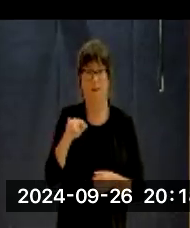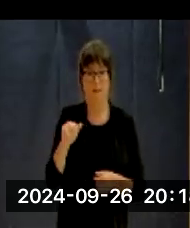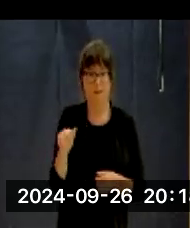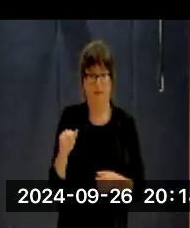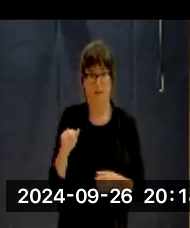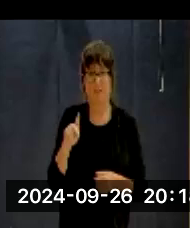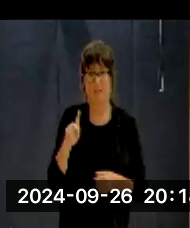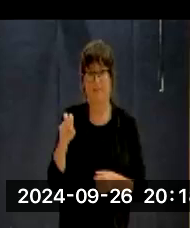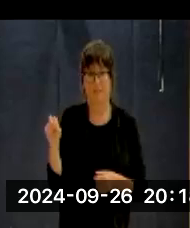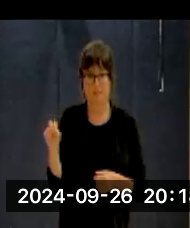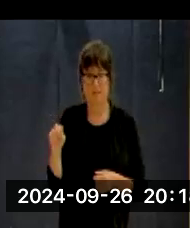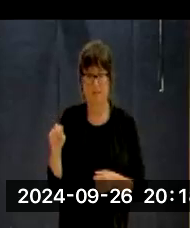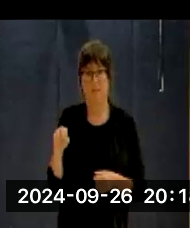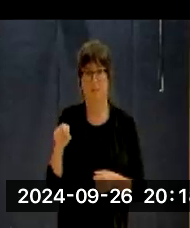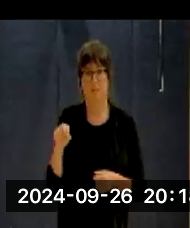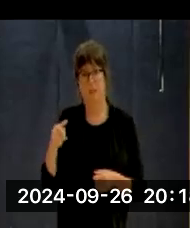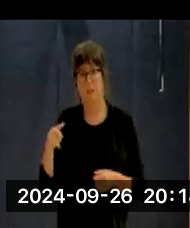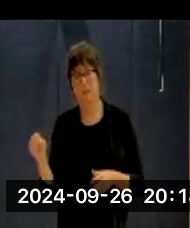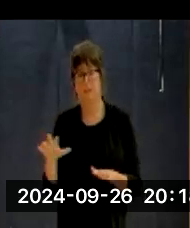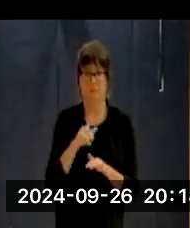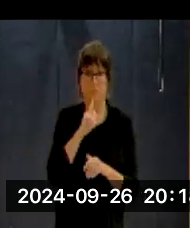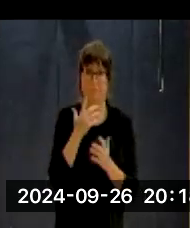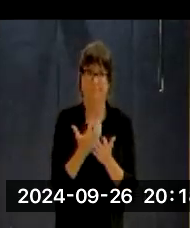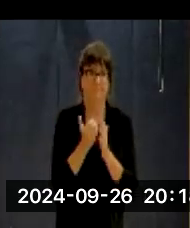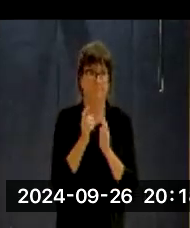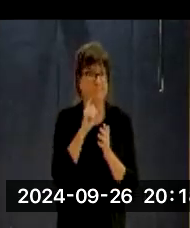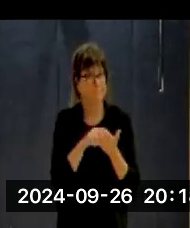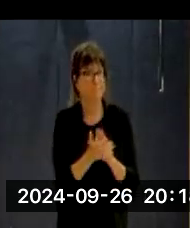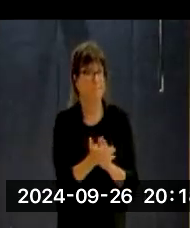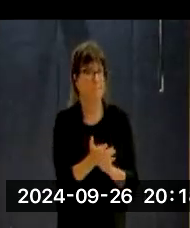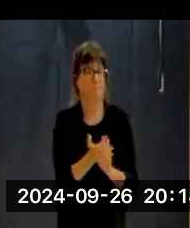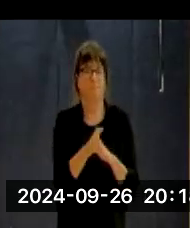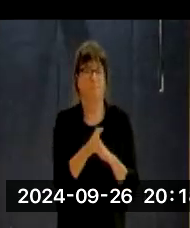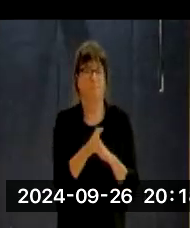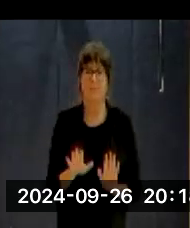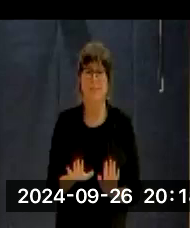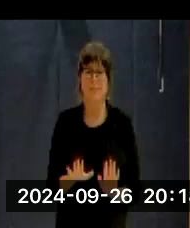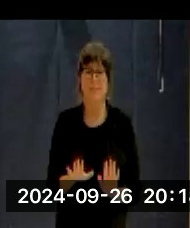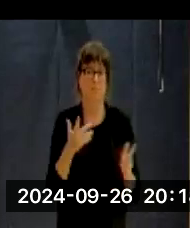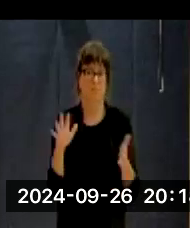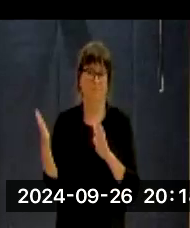Kevin Thomas. And so I really want to recognize the fabulous